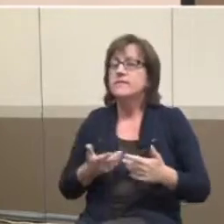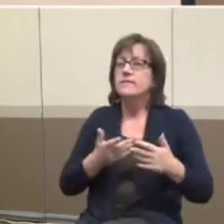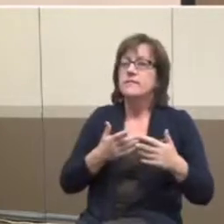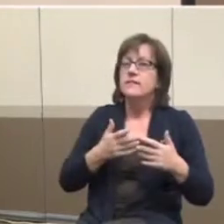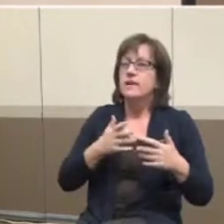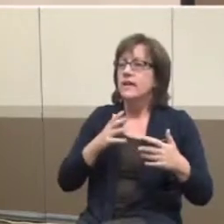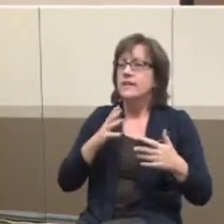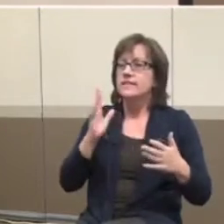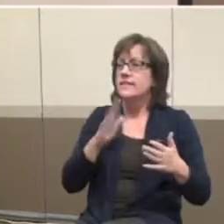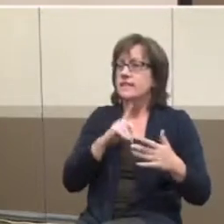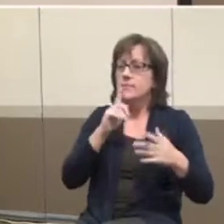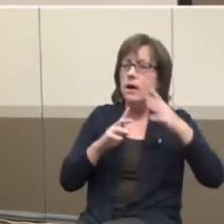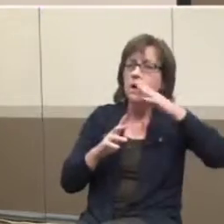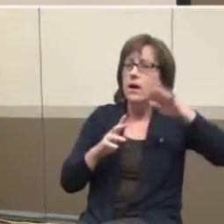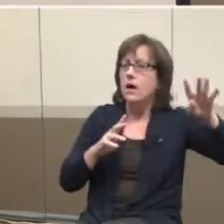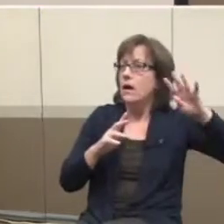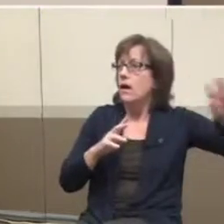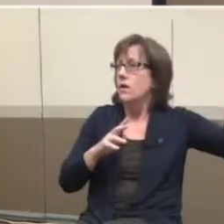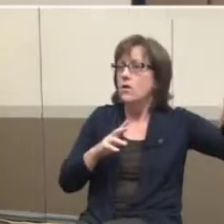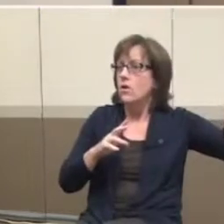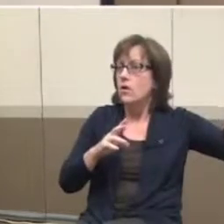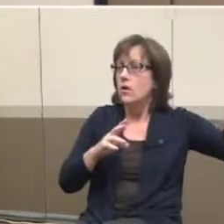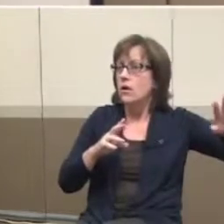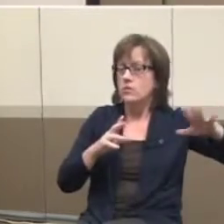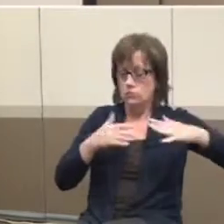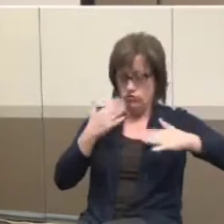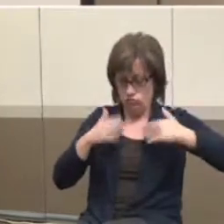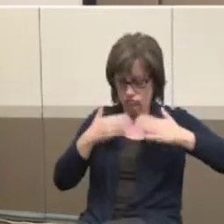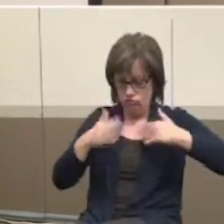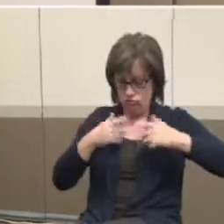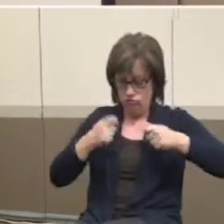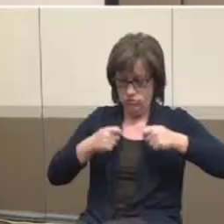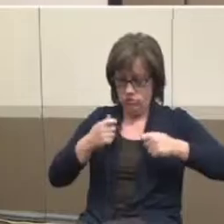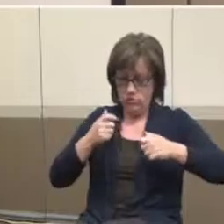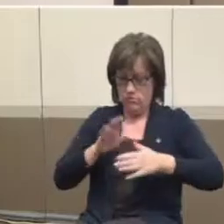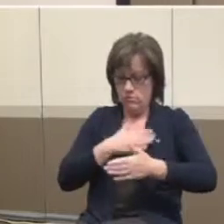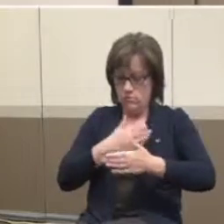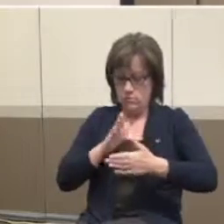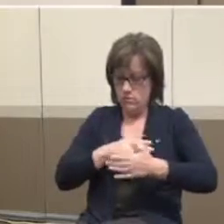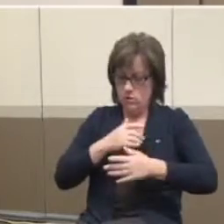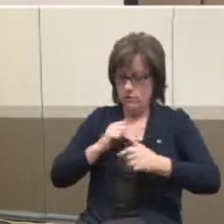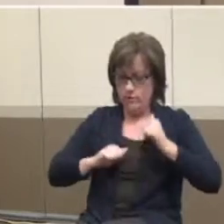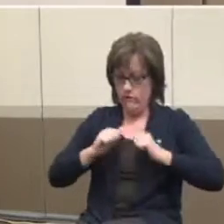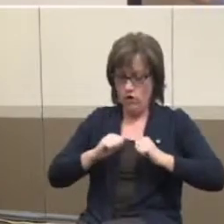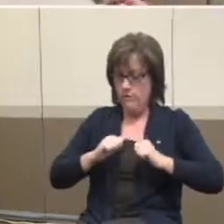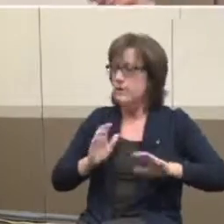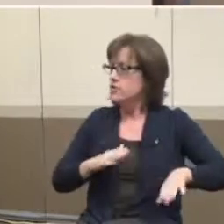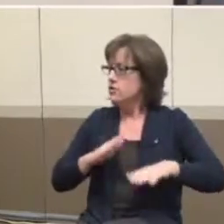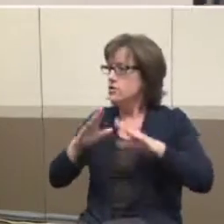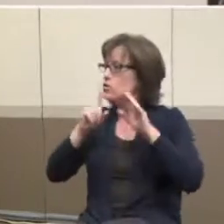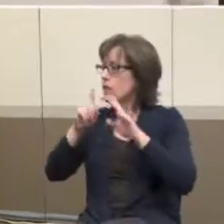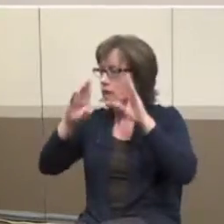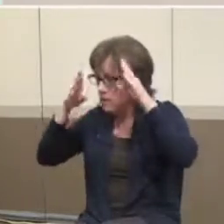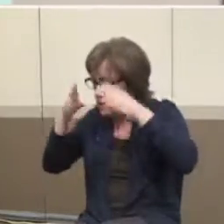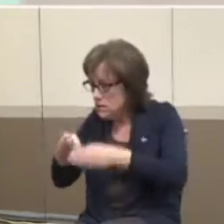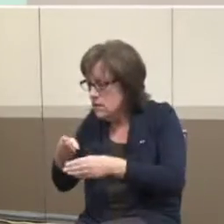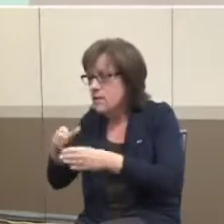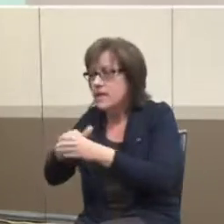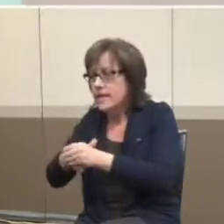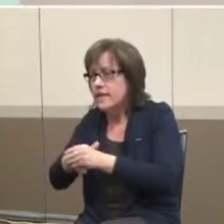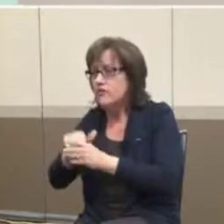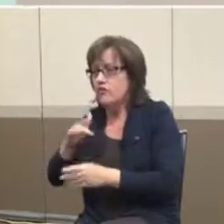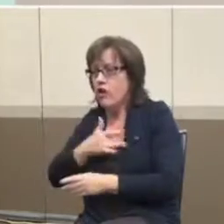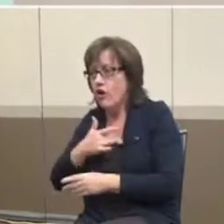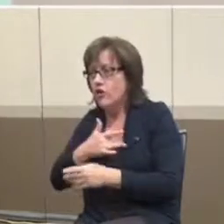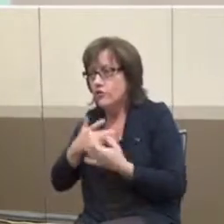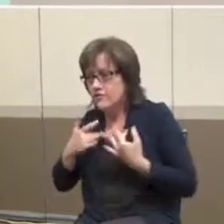the environment and more about tuning into your heart. And these are the kinds of things that I just feel